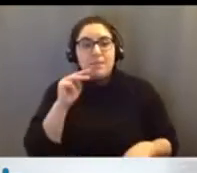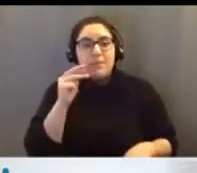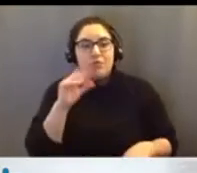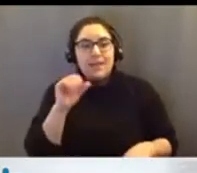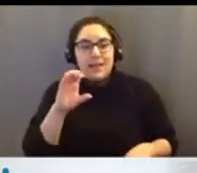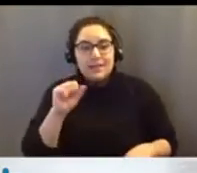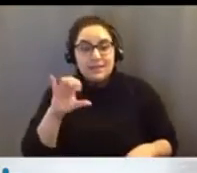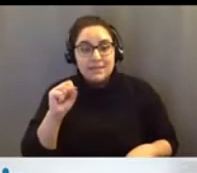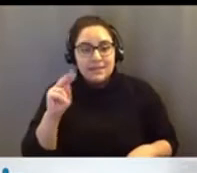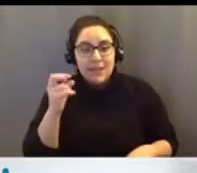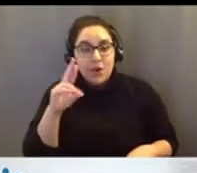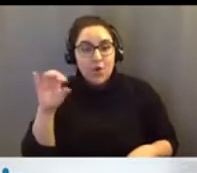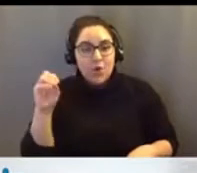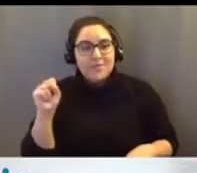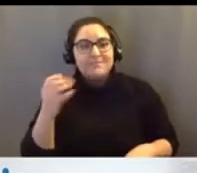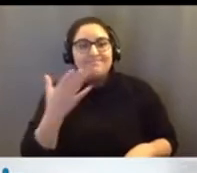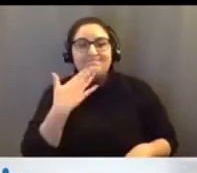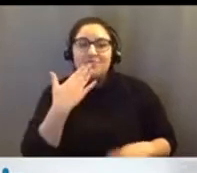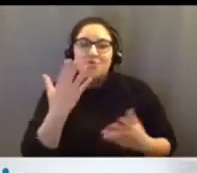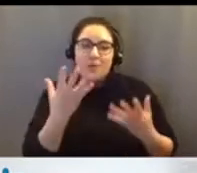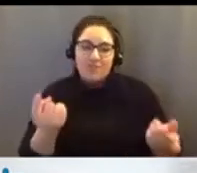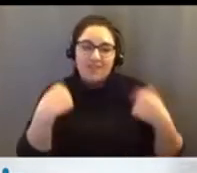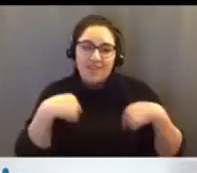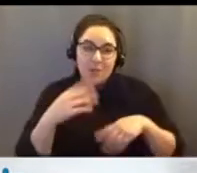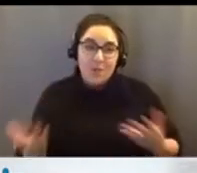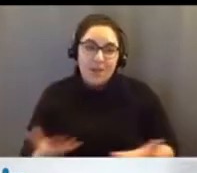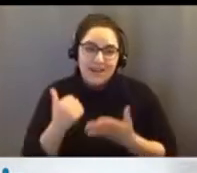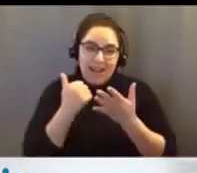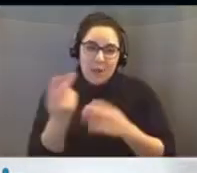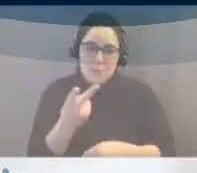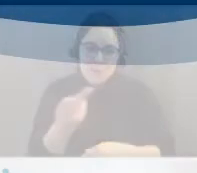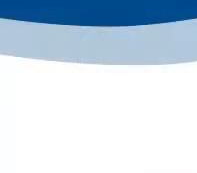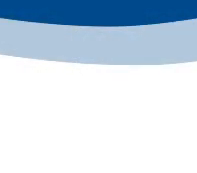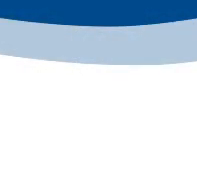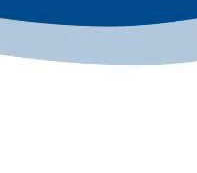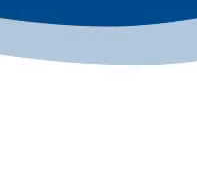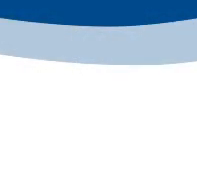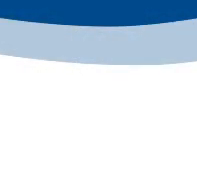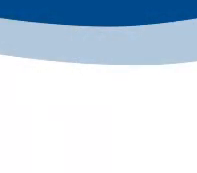for coming out. We appreciate everything, and we're here to help you guys if you guys need anything, okay?